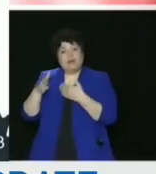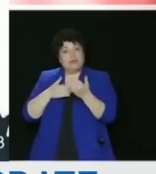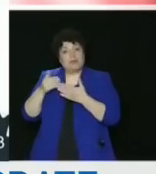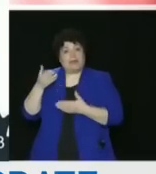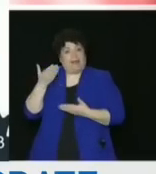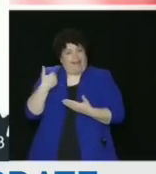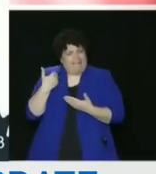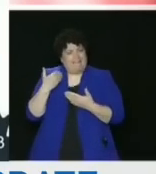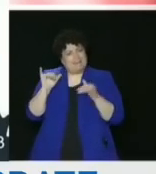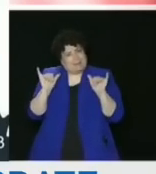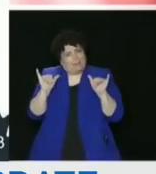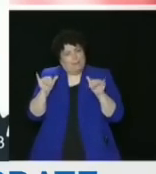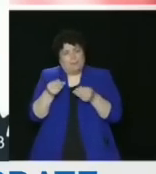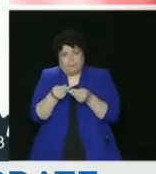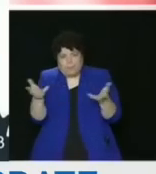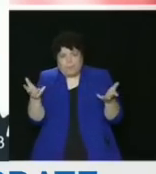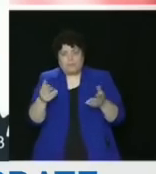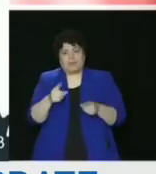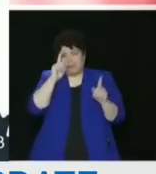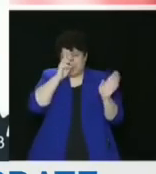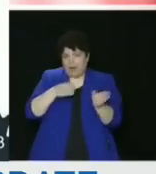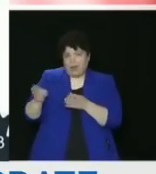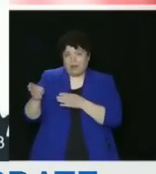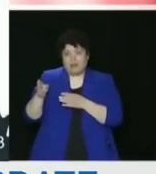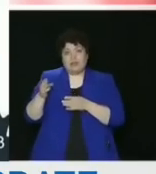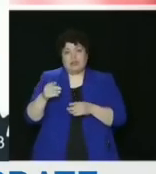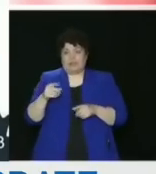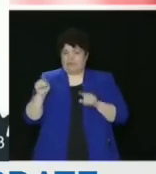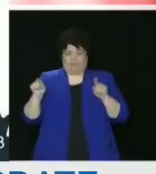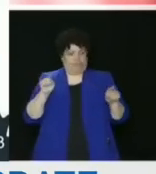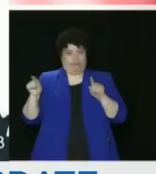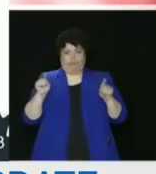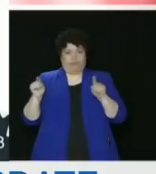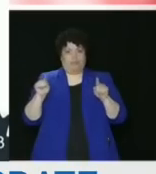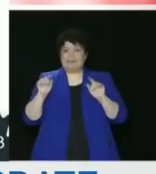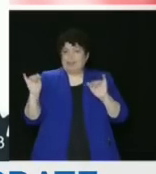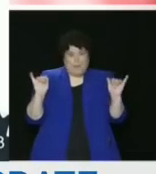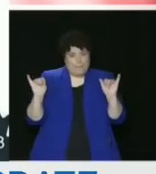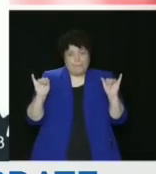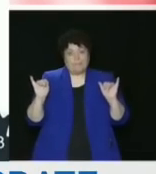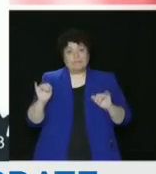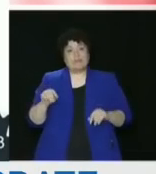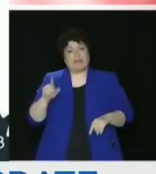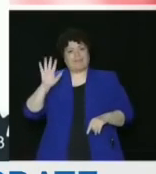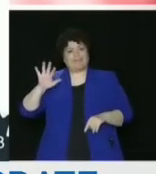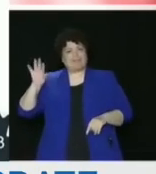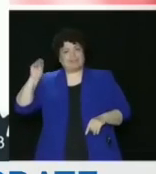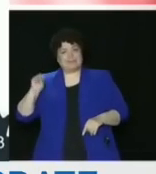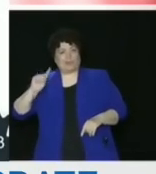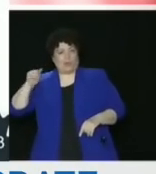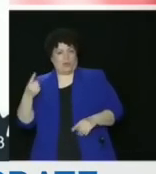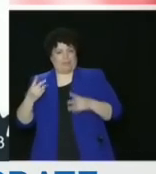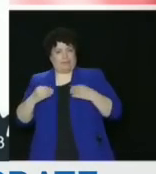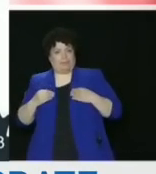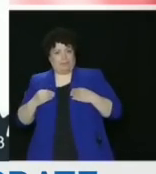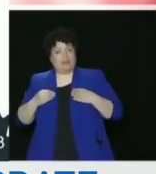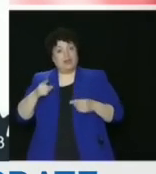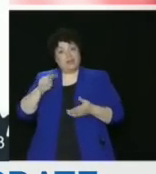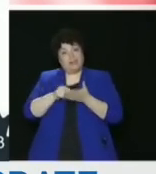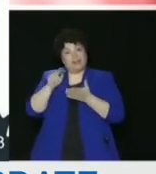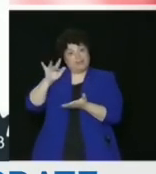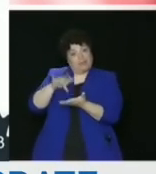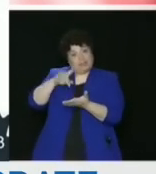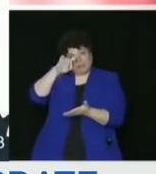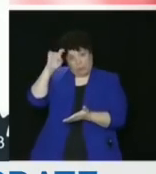supply and schedule of vaccine rollout as the previous scenario. In this case, lifting restrictions by midsummer